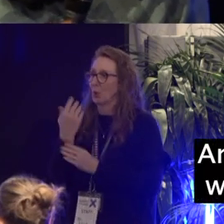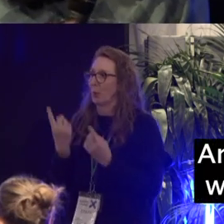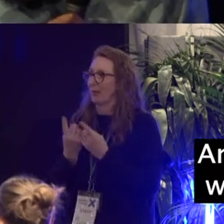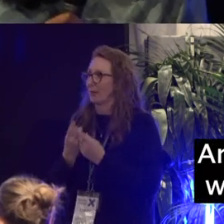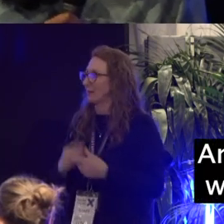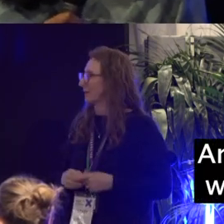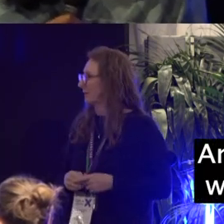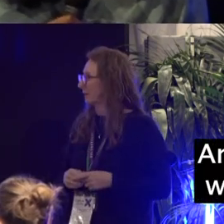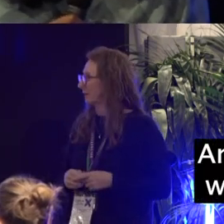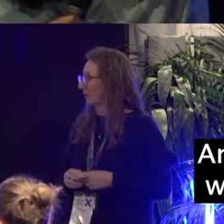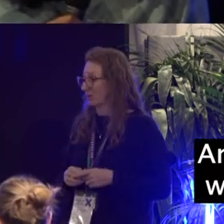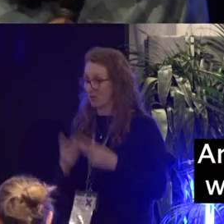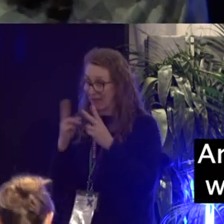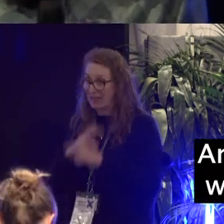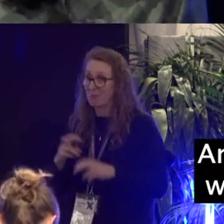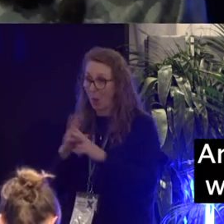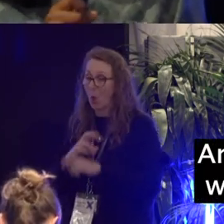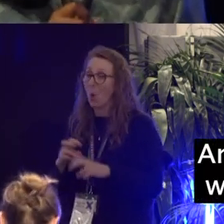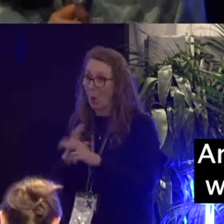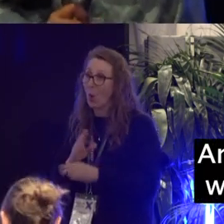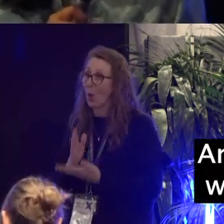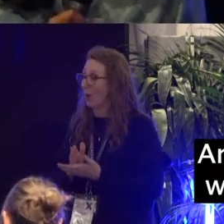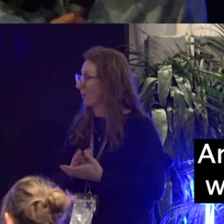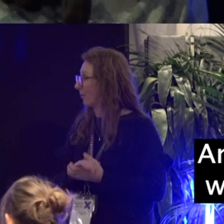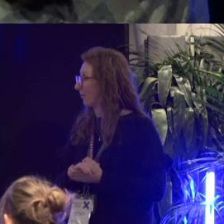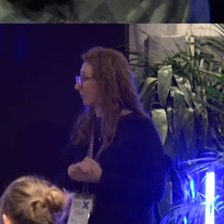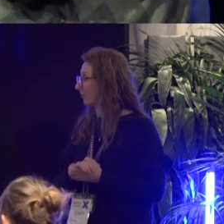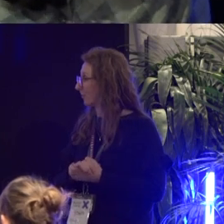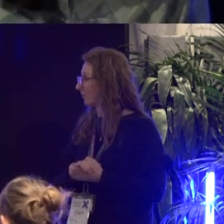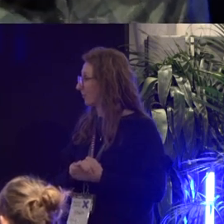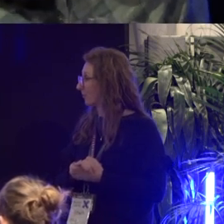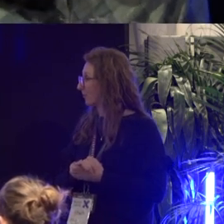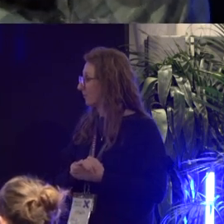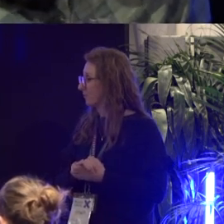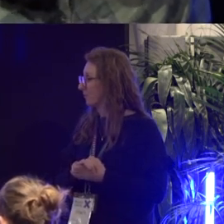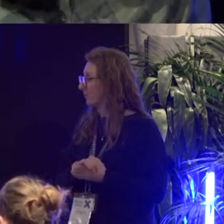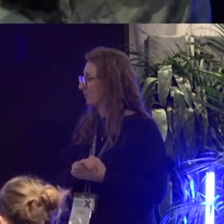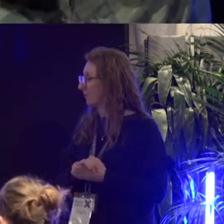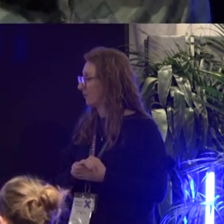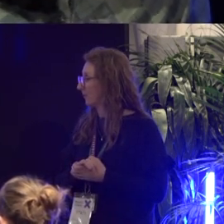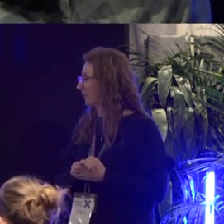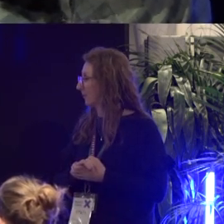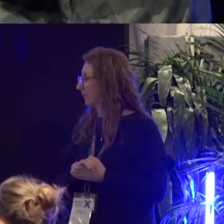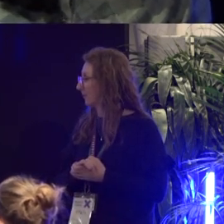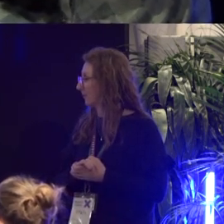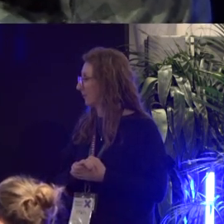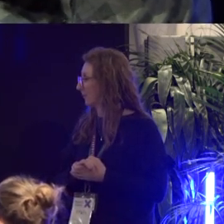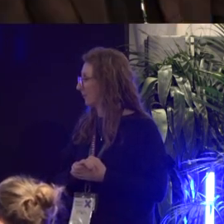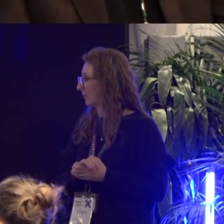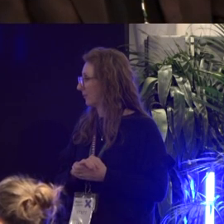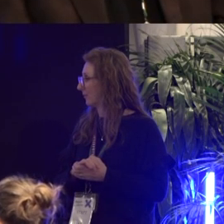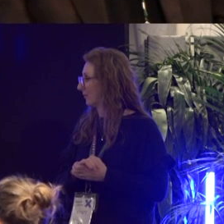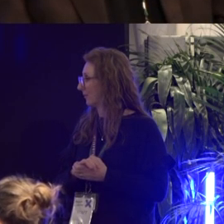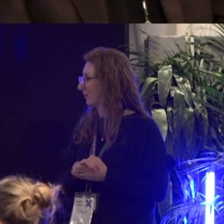think exploration is probably a word we should bring into the mix a little bit. So, Ana, you were going to say